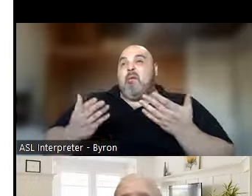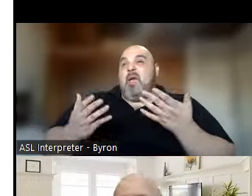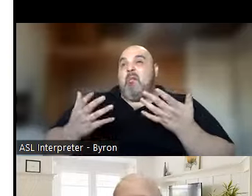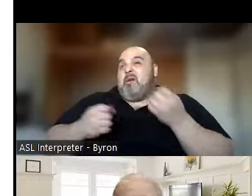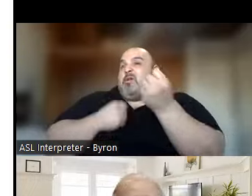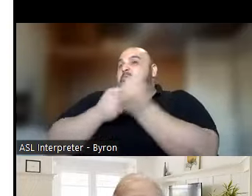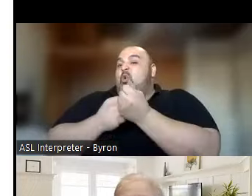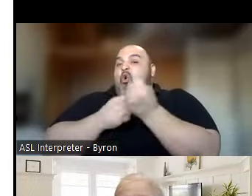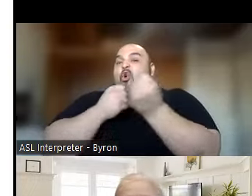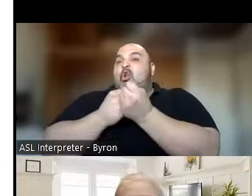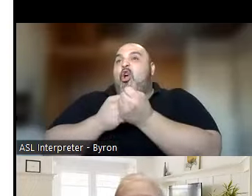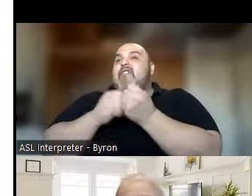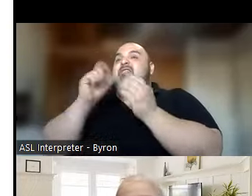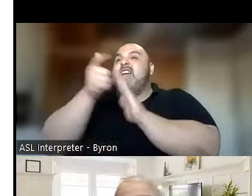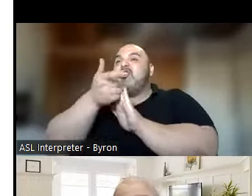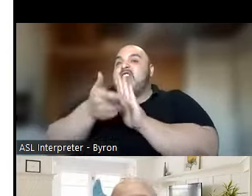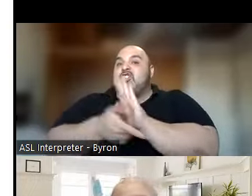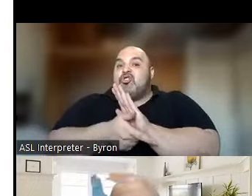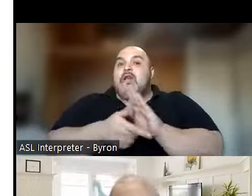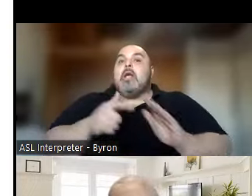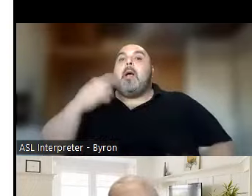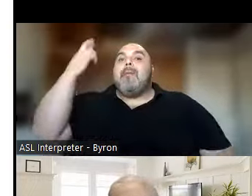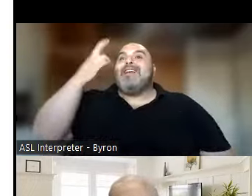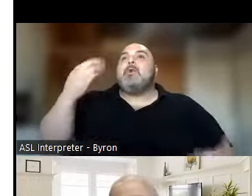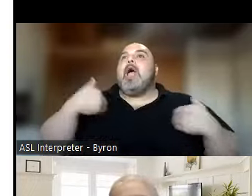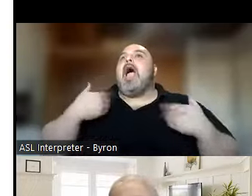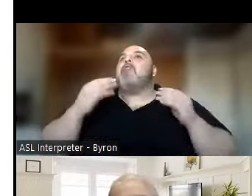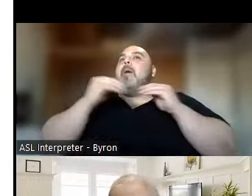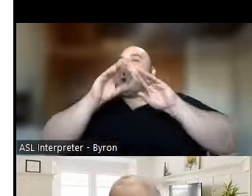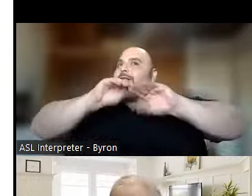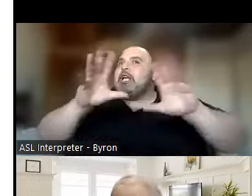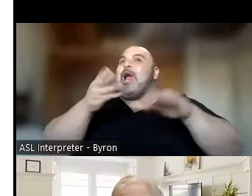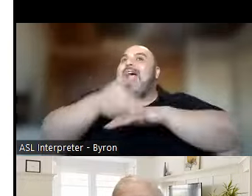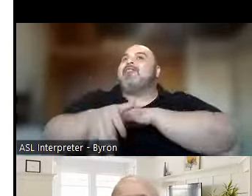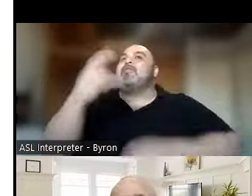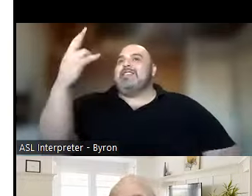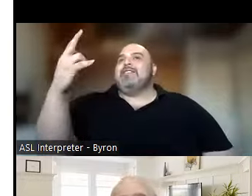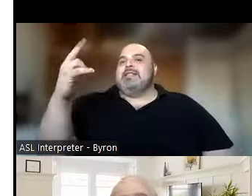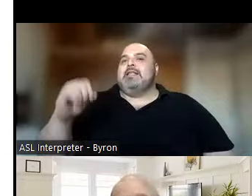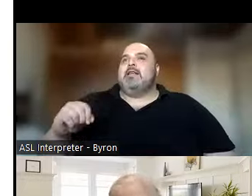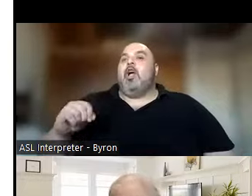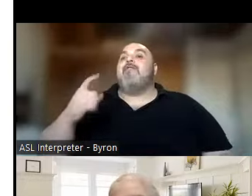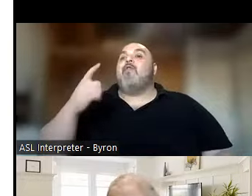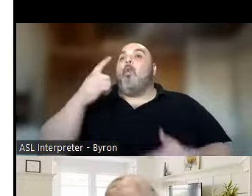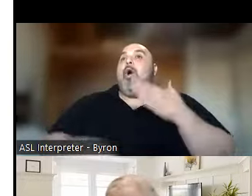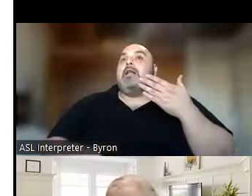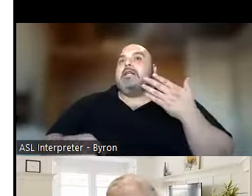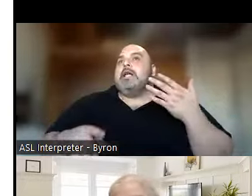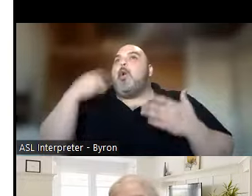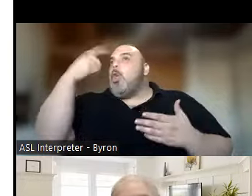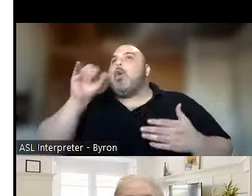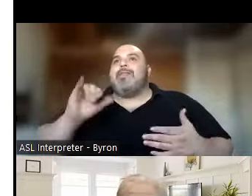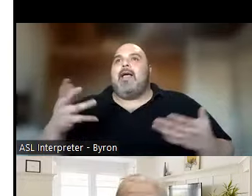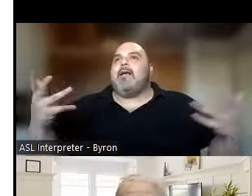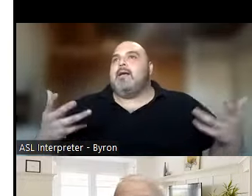of legislation, because we'll have a much clearer sense after the 17th of what the landscape is as